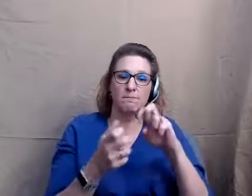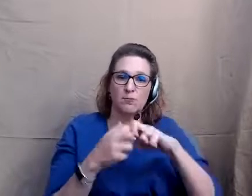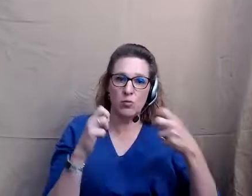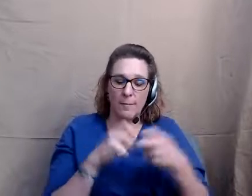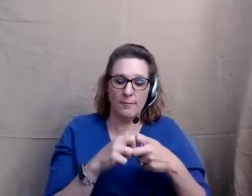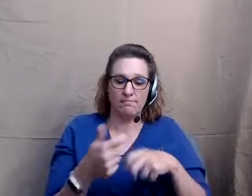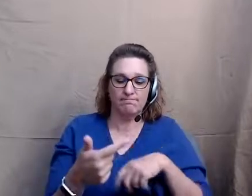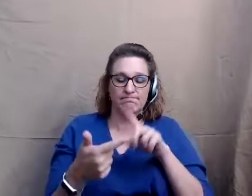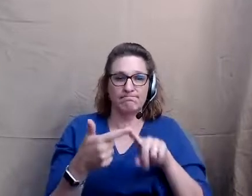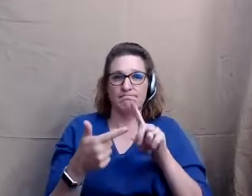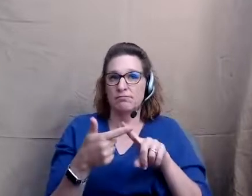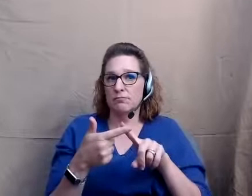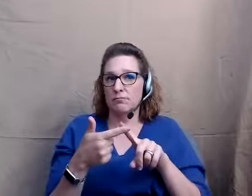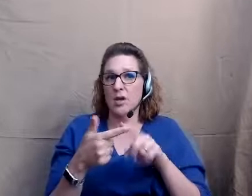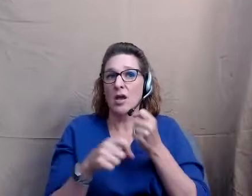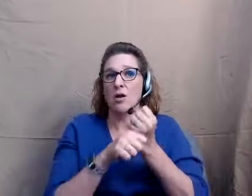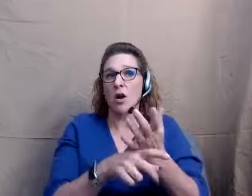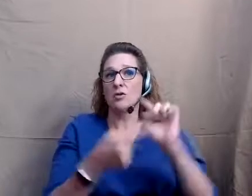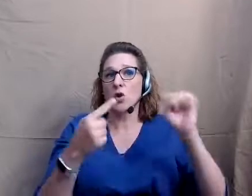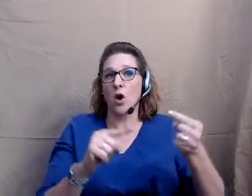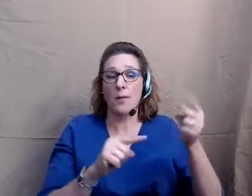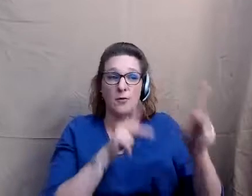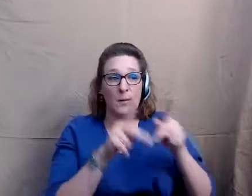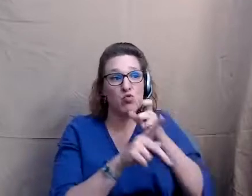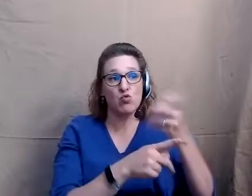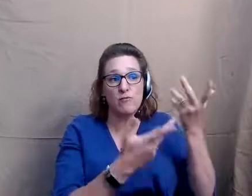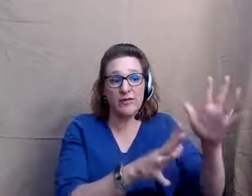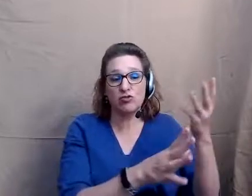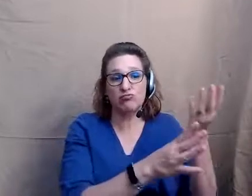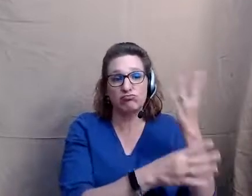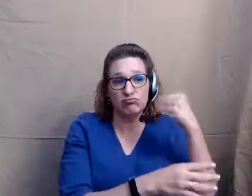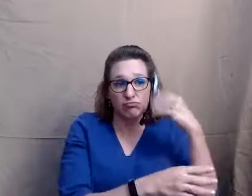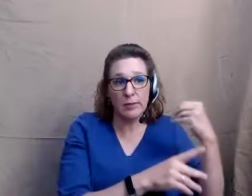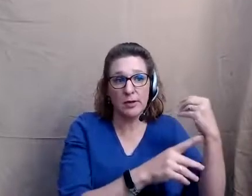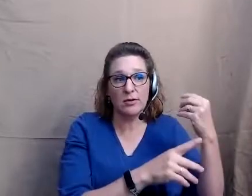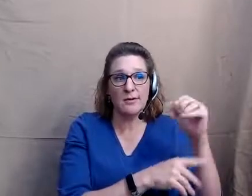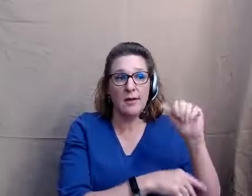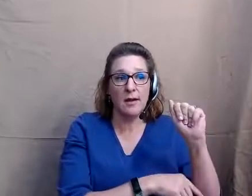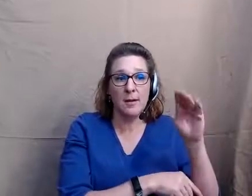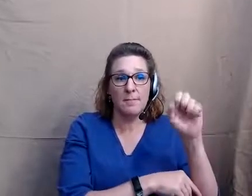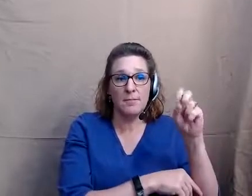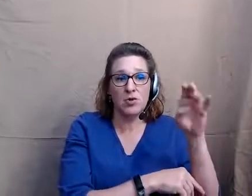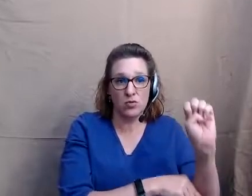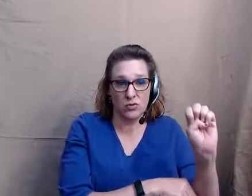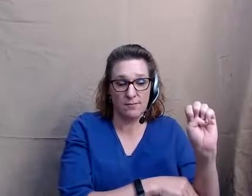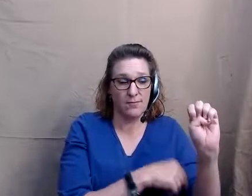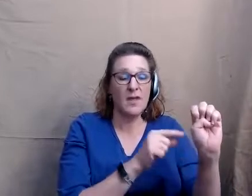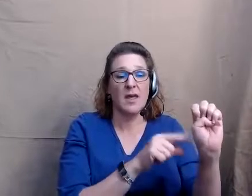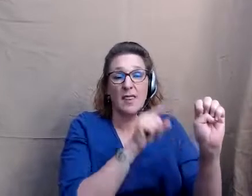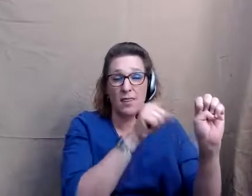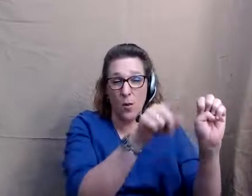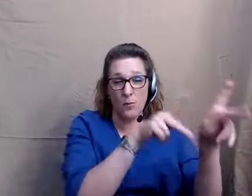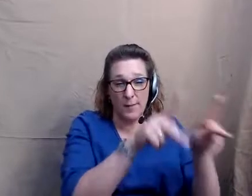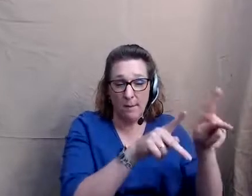Criminalization does harm to people who've been subjected to abuse, the very people that it was supposed to. I told you that mandatory arrest, after